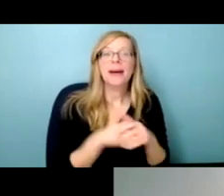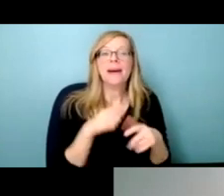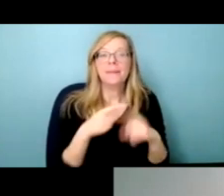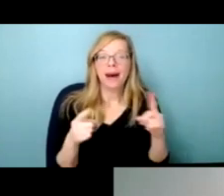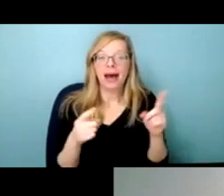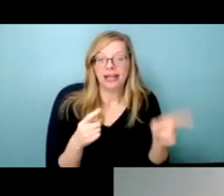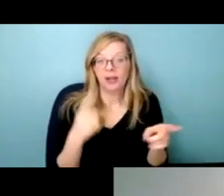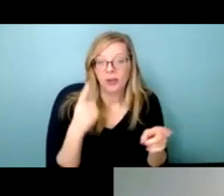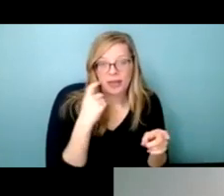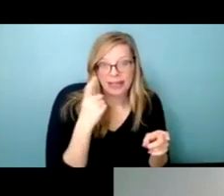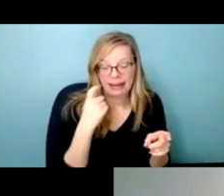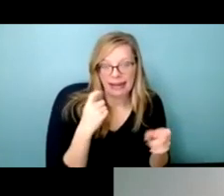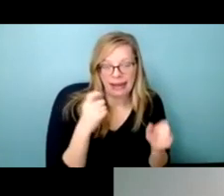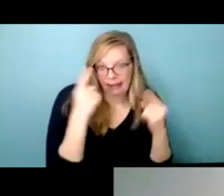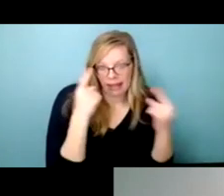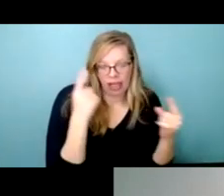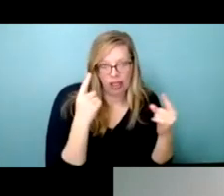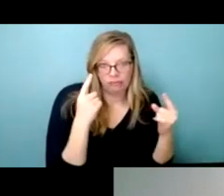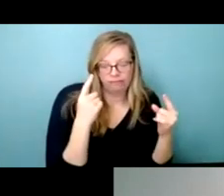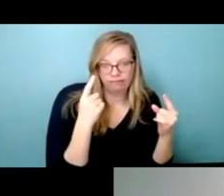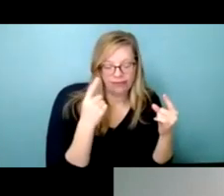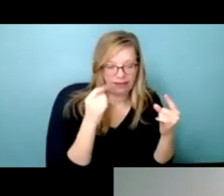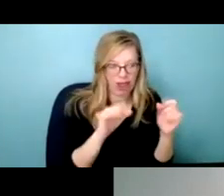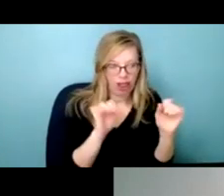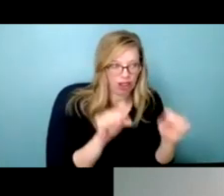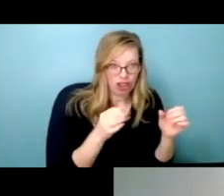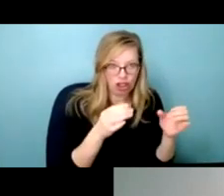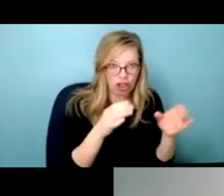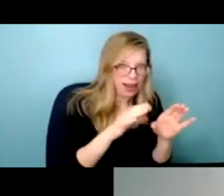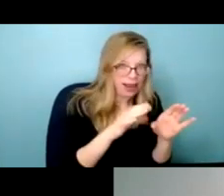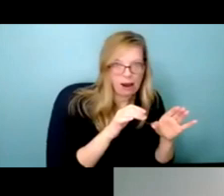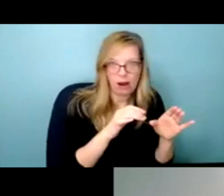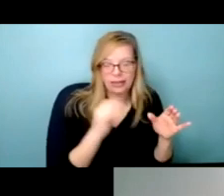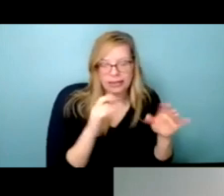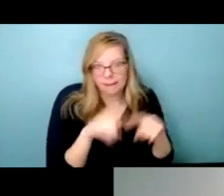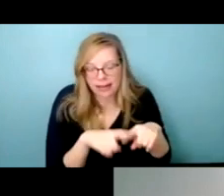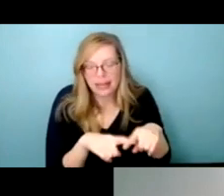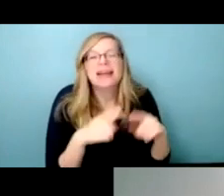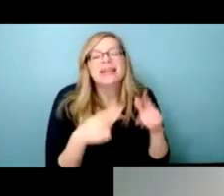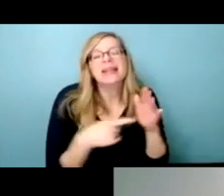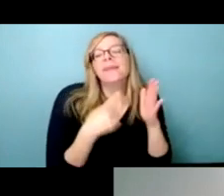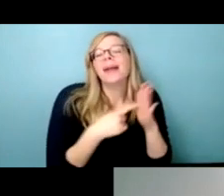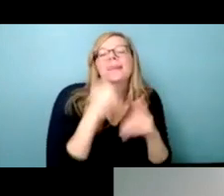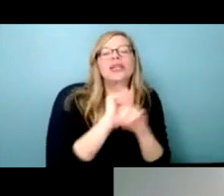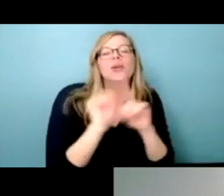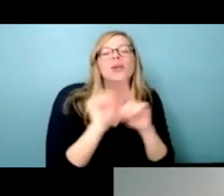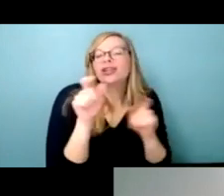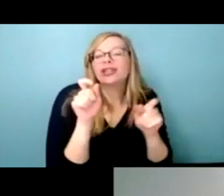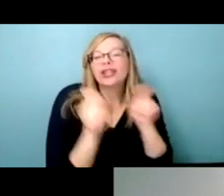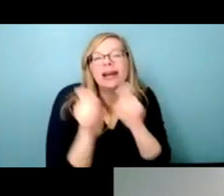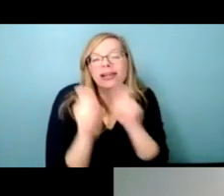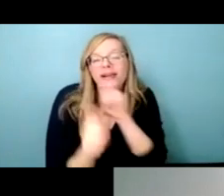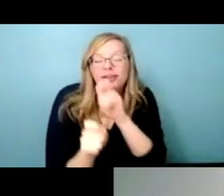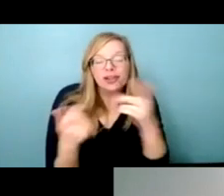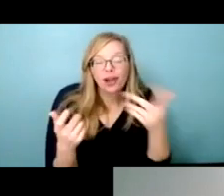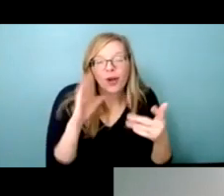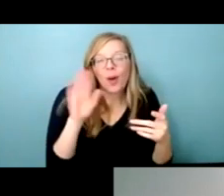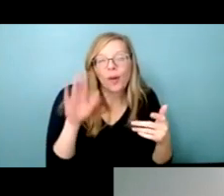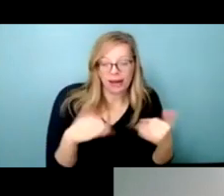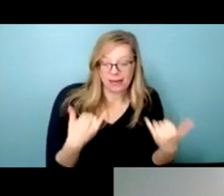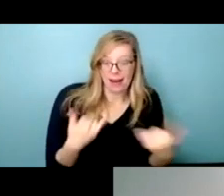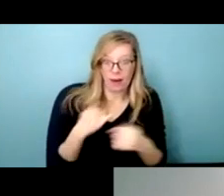the business. And we've evolved obviously over the years, depending on what the circumstances are. Definitely when we look at